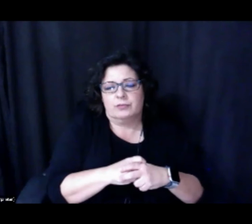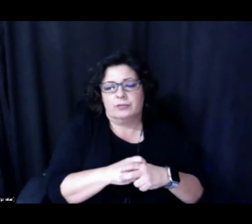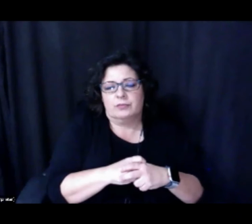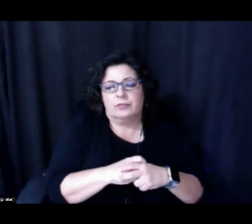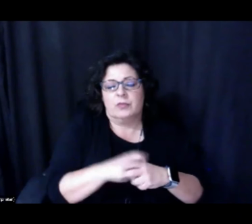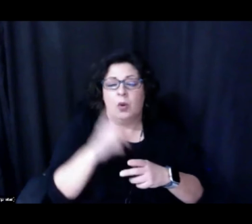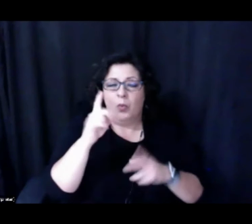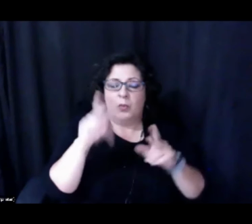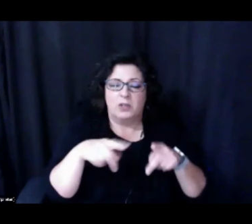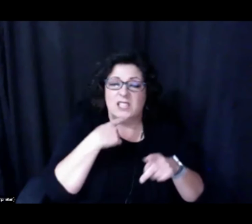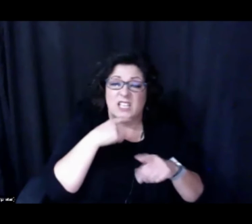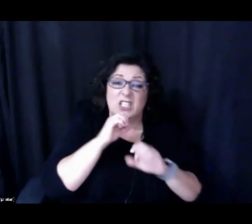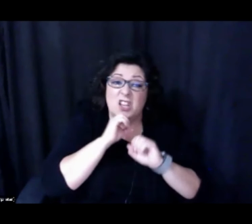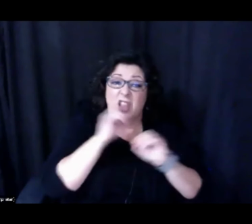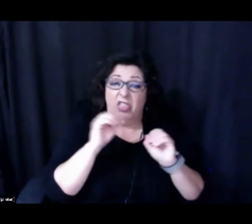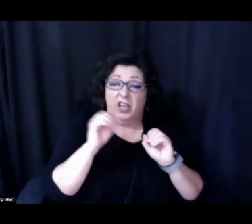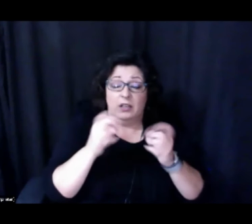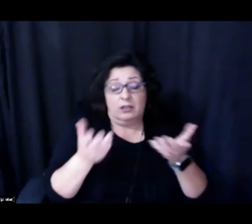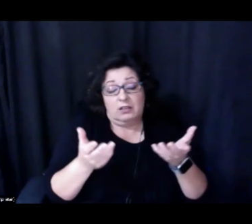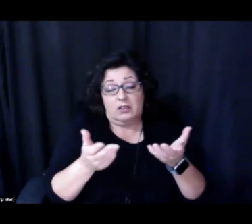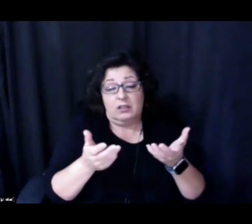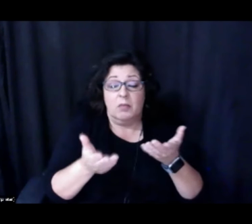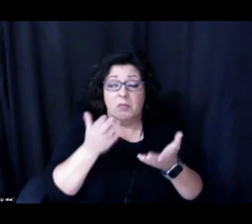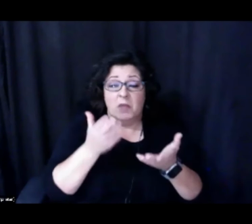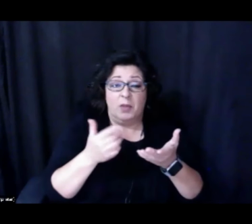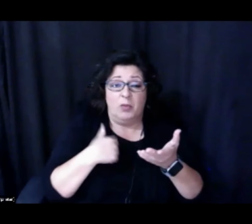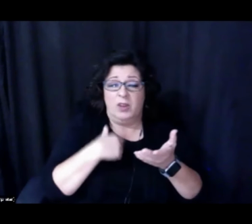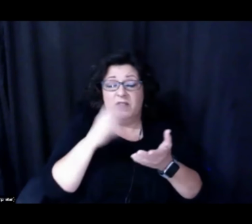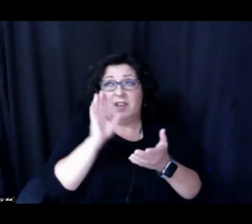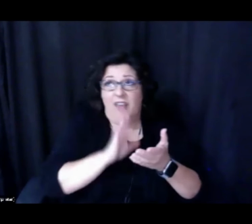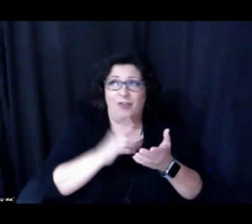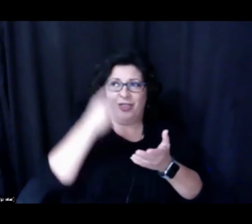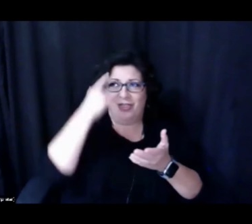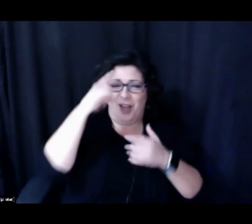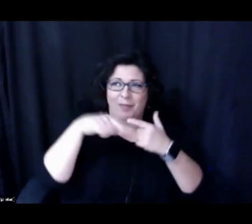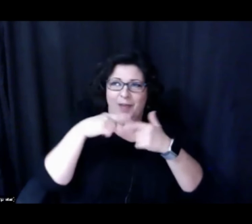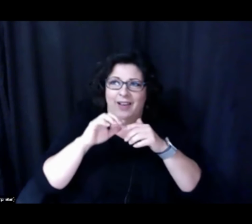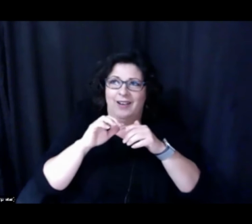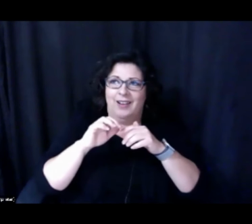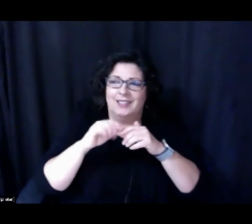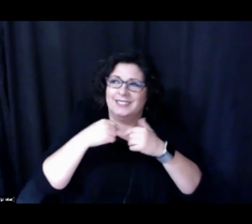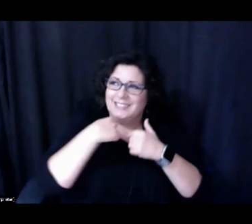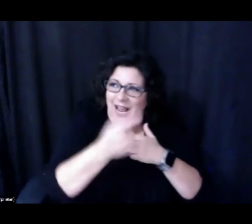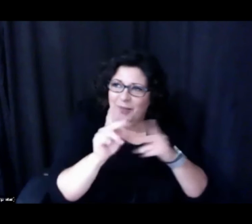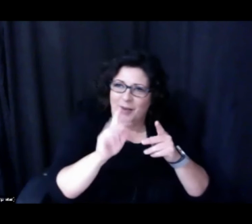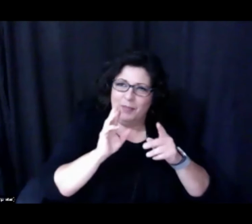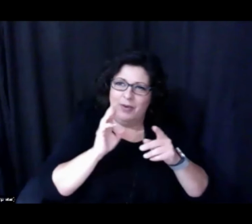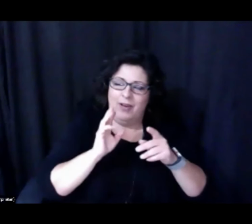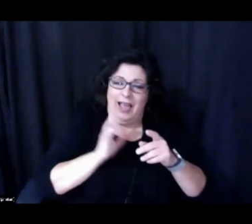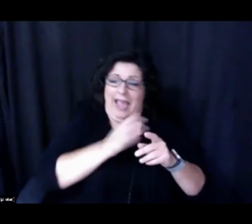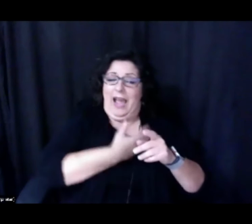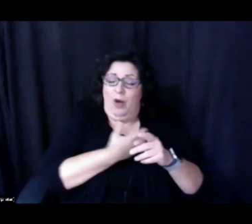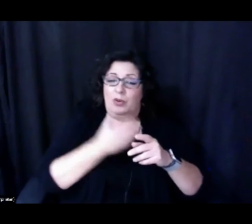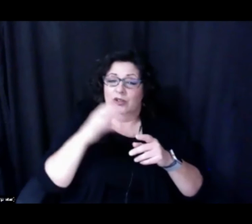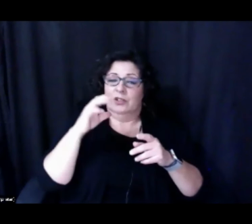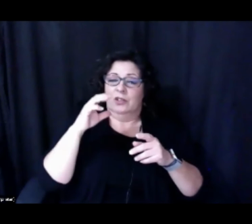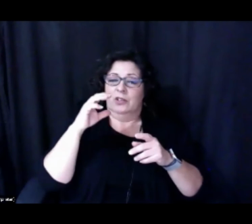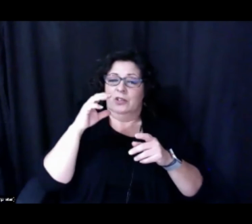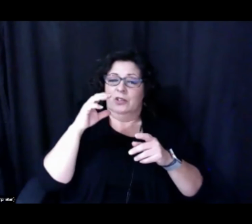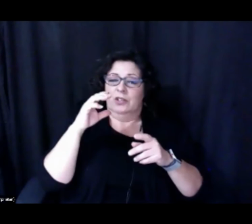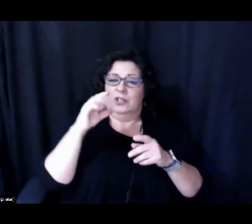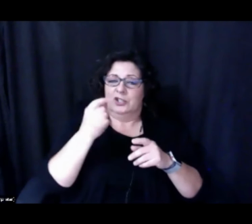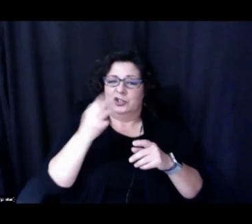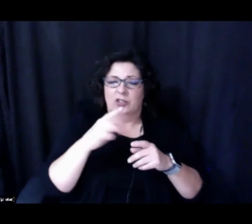So one person said nothing. So maybe we've never thought about how we tell people our gender before. One person said